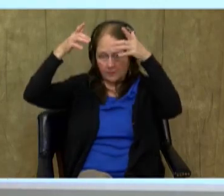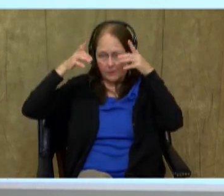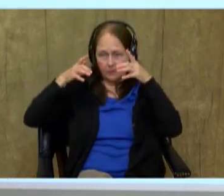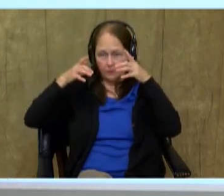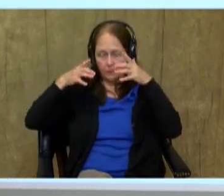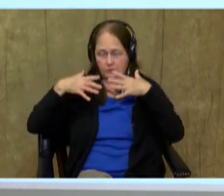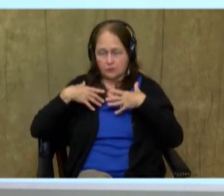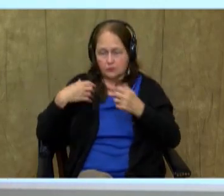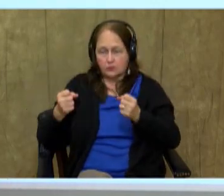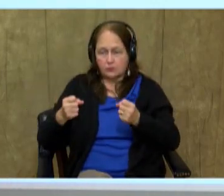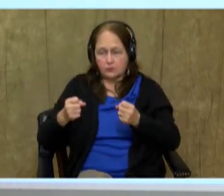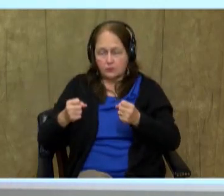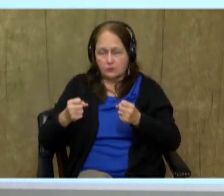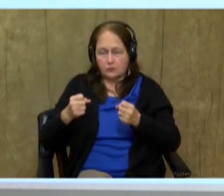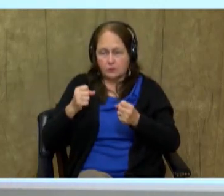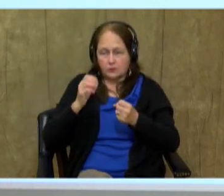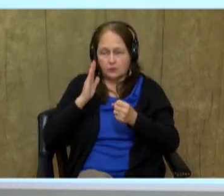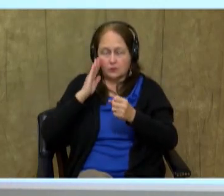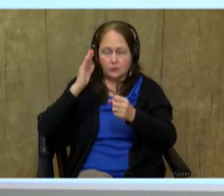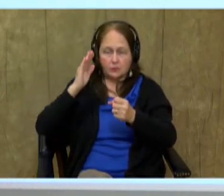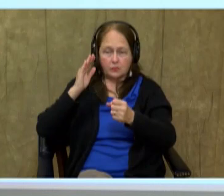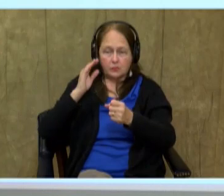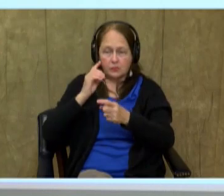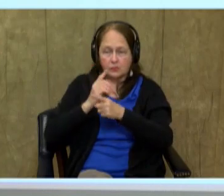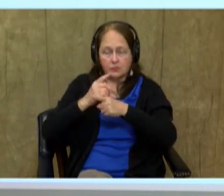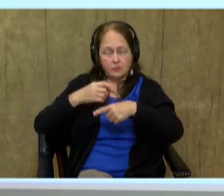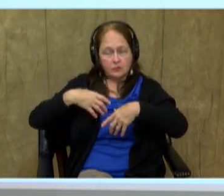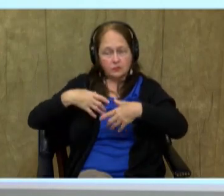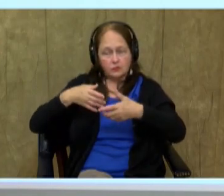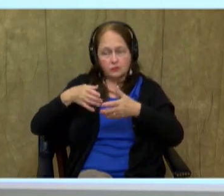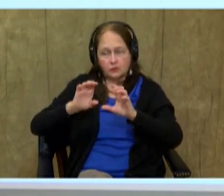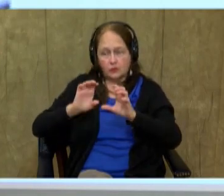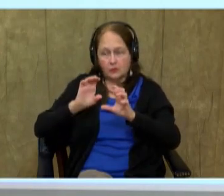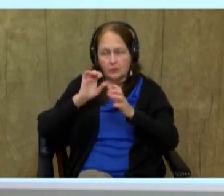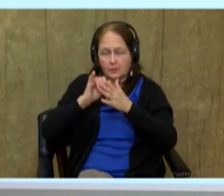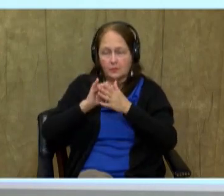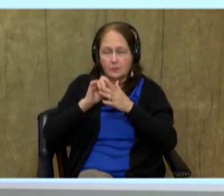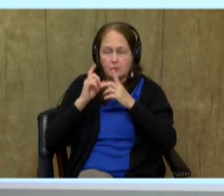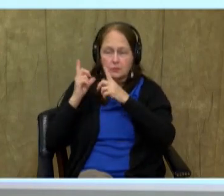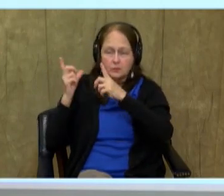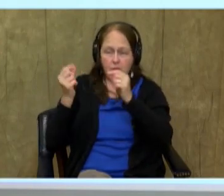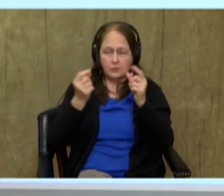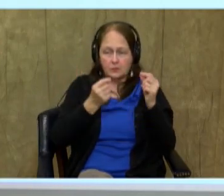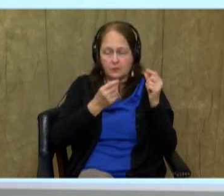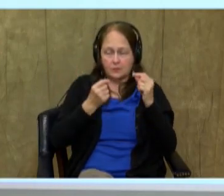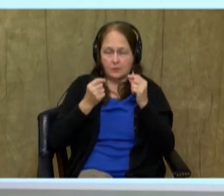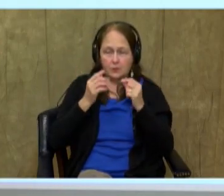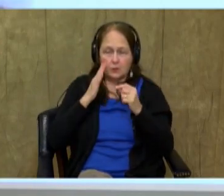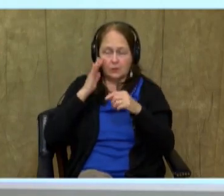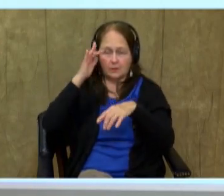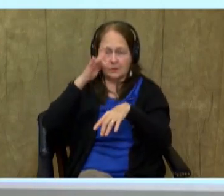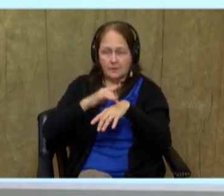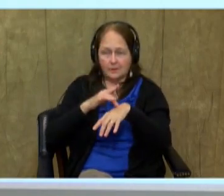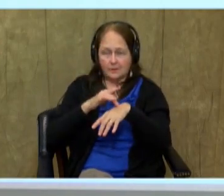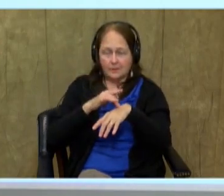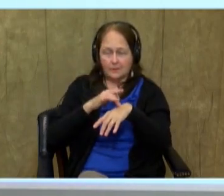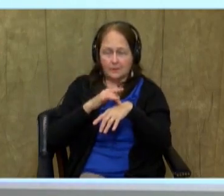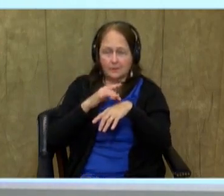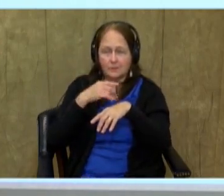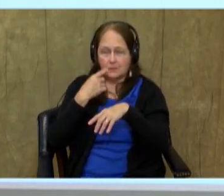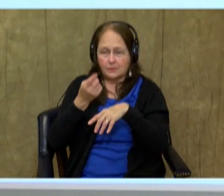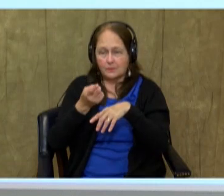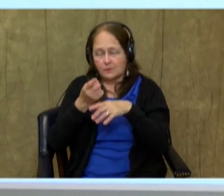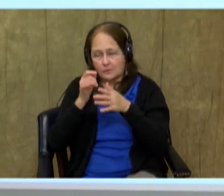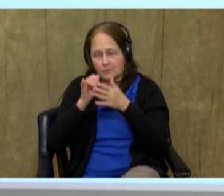were bold, they were brave, they were courageous, they took chances, and rumor was they were going to land anyway. So I was